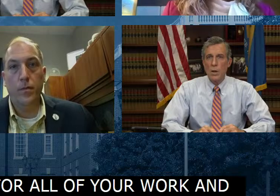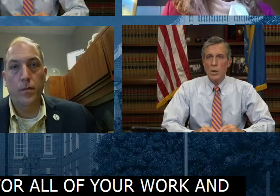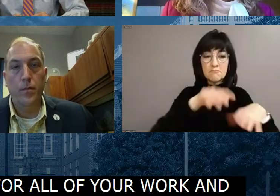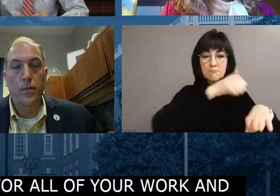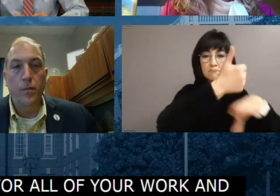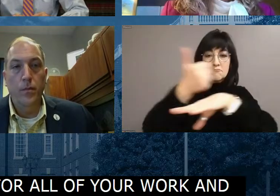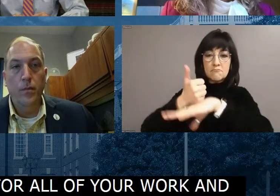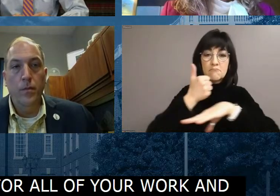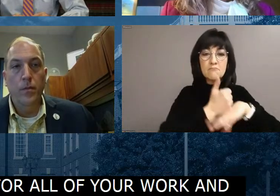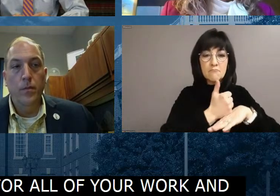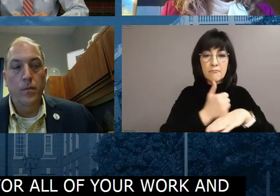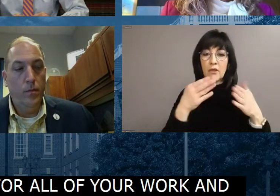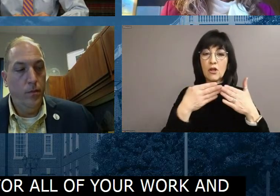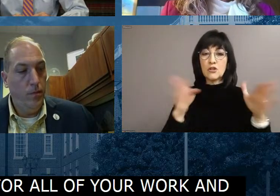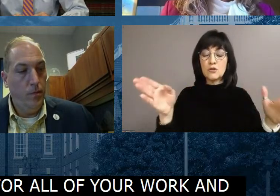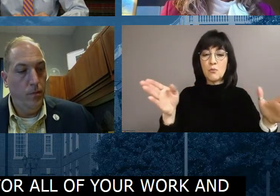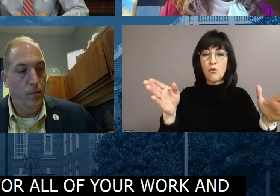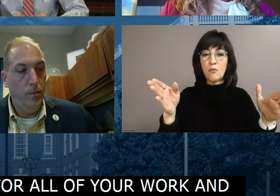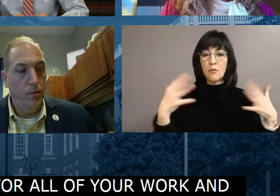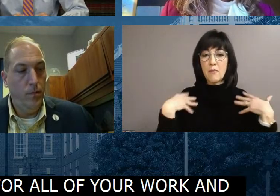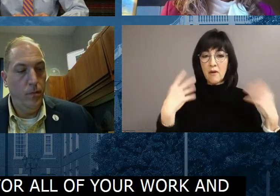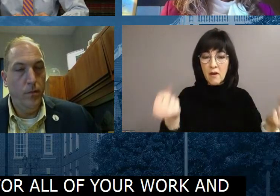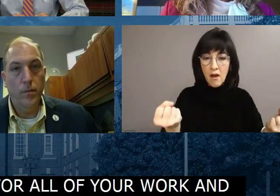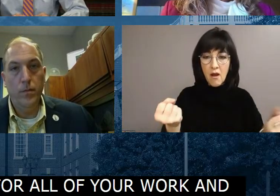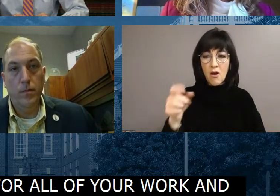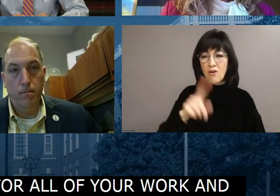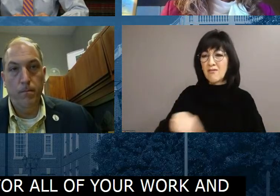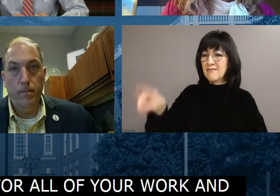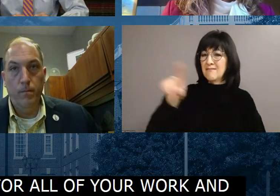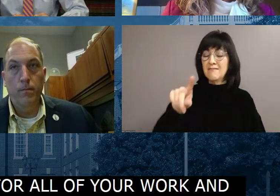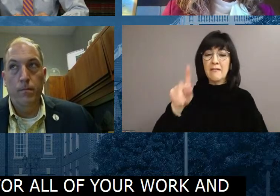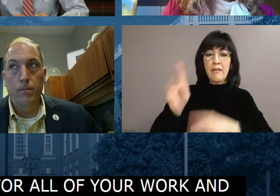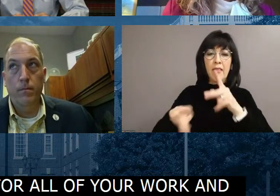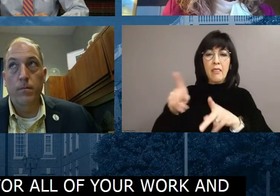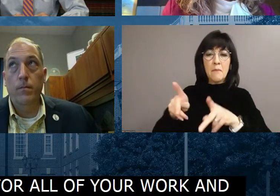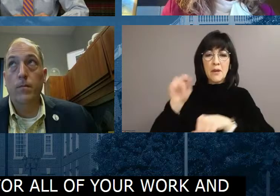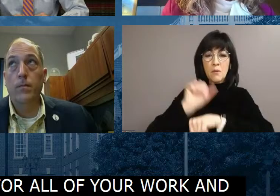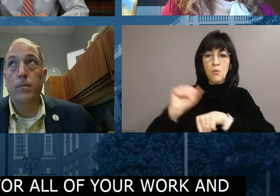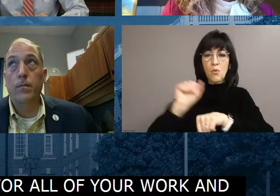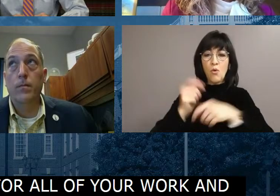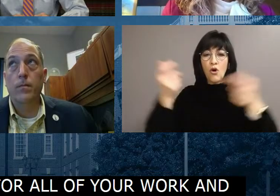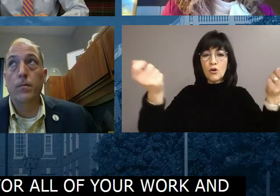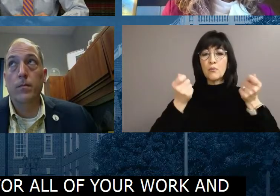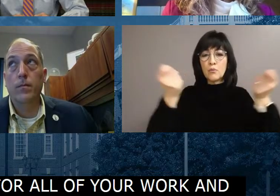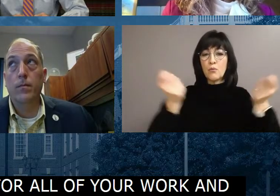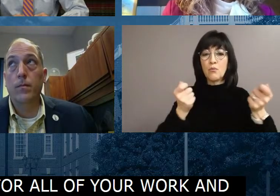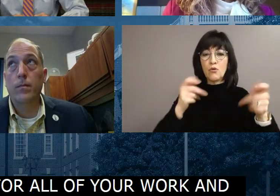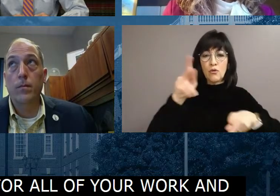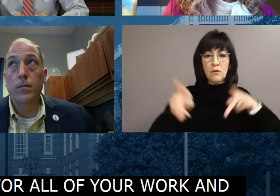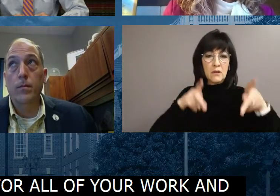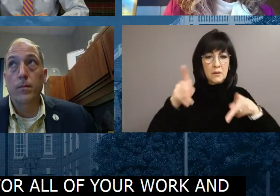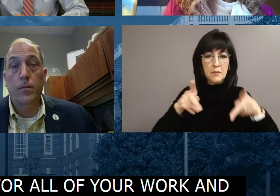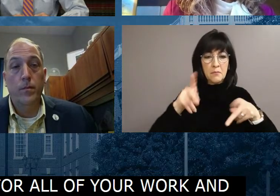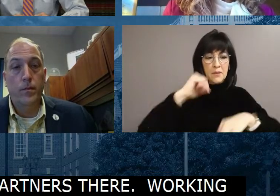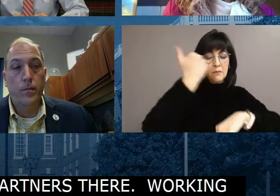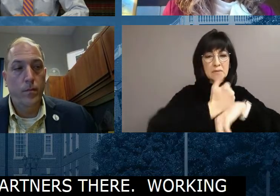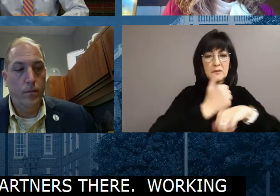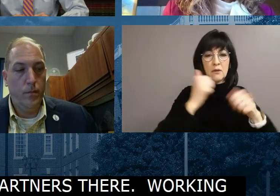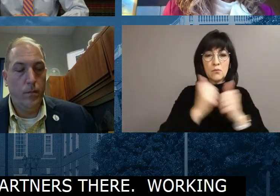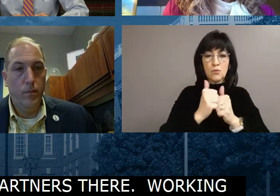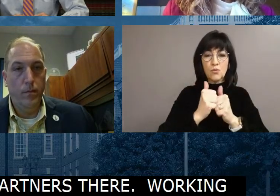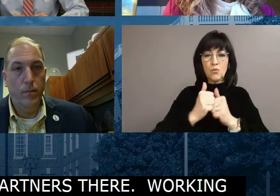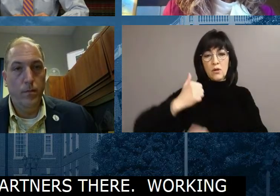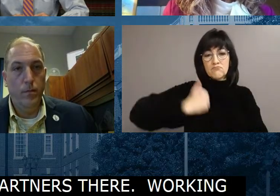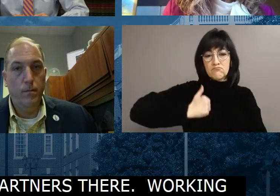National Guard, men and women who've, by the way, been doing an outstanding job on assignment there with the National Guard,